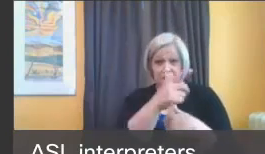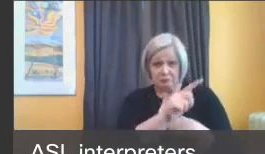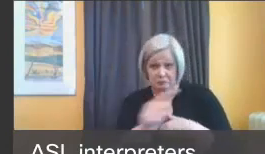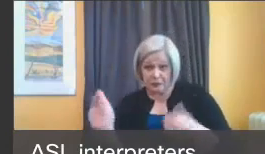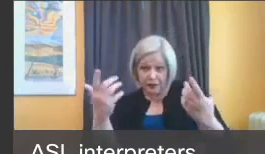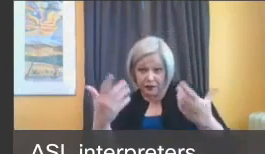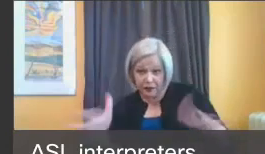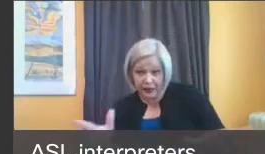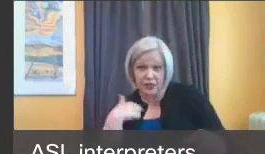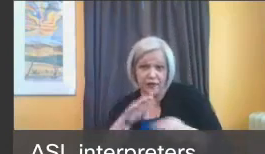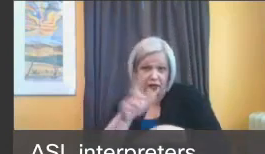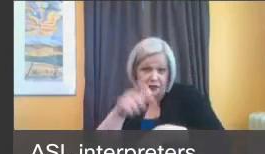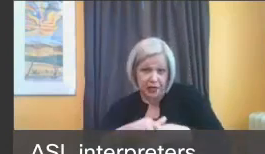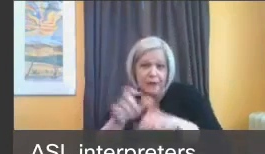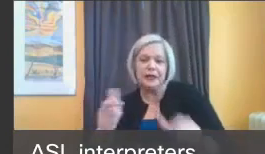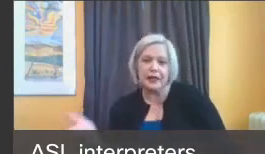question as time allows.